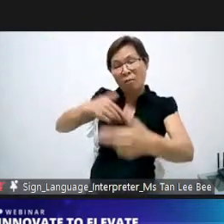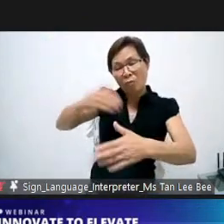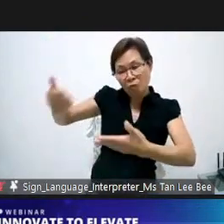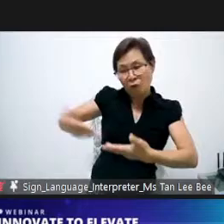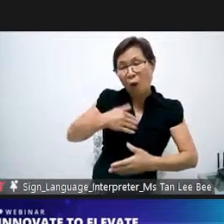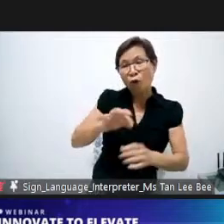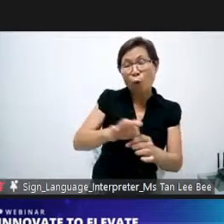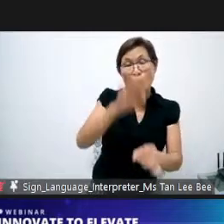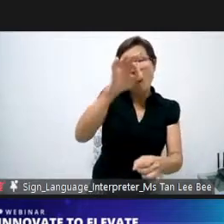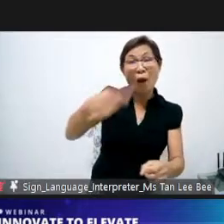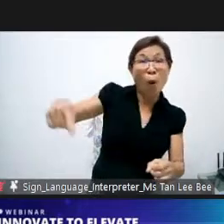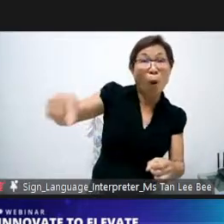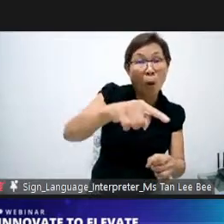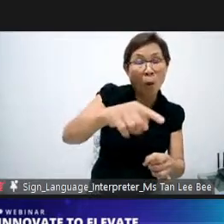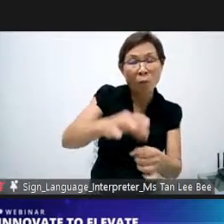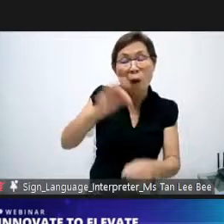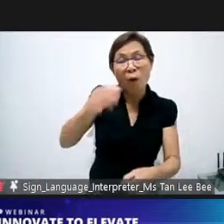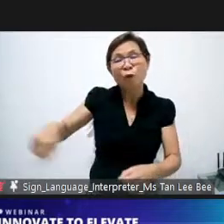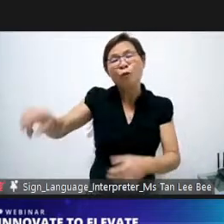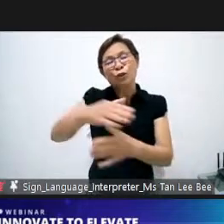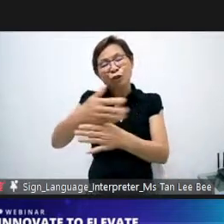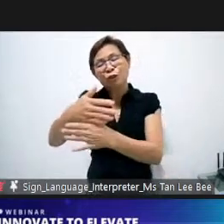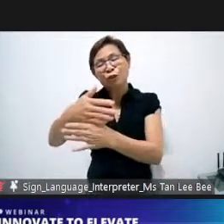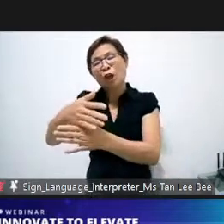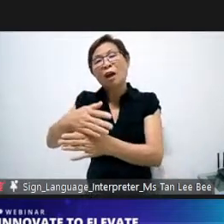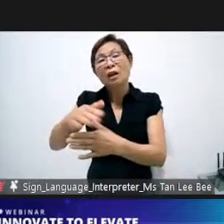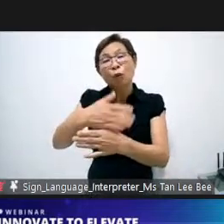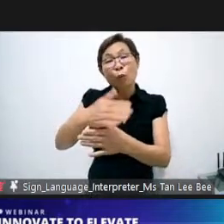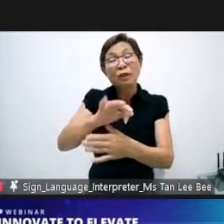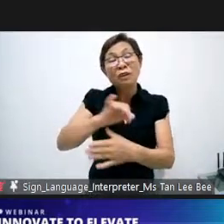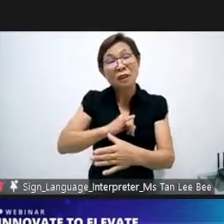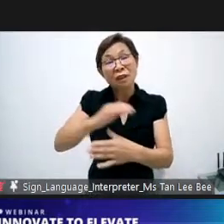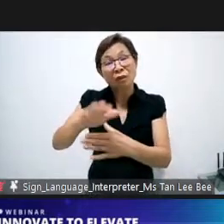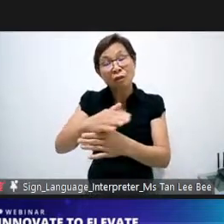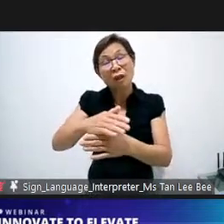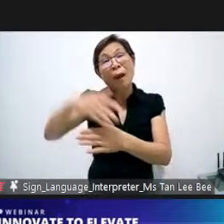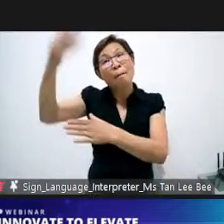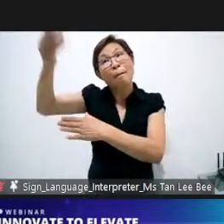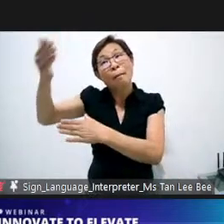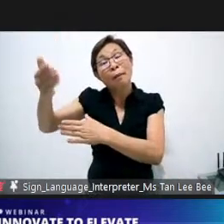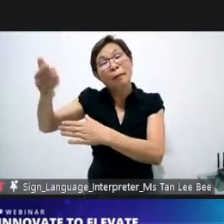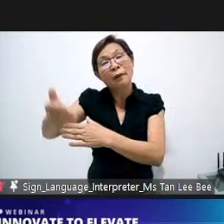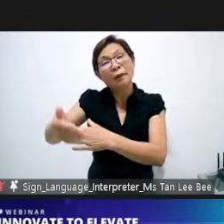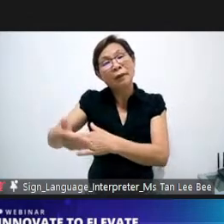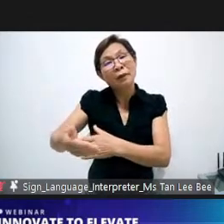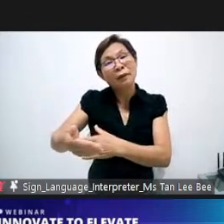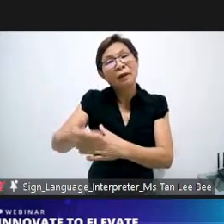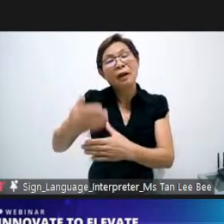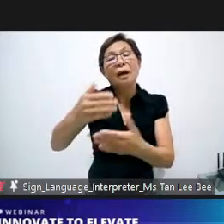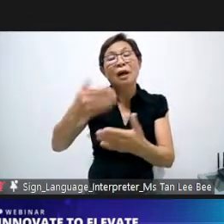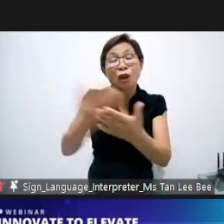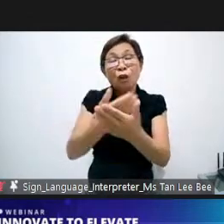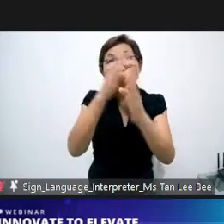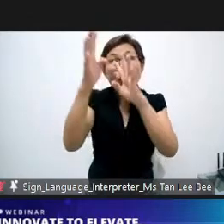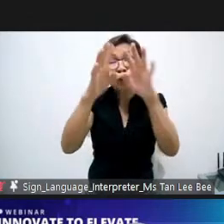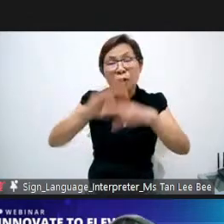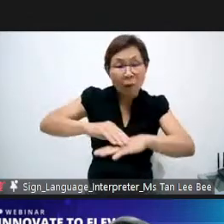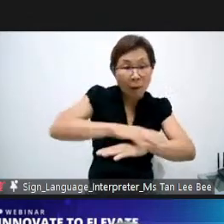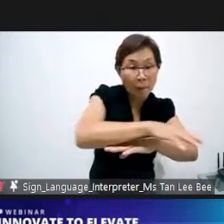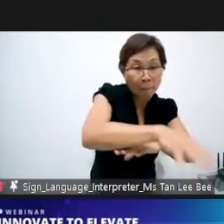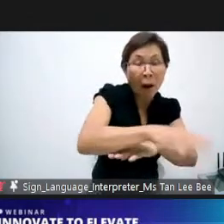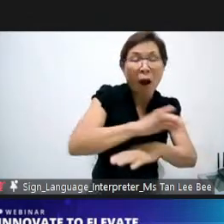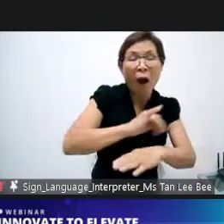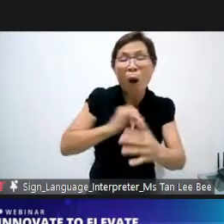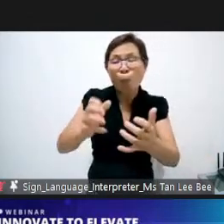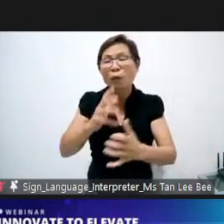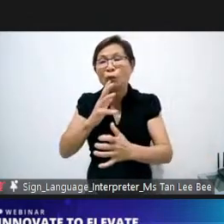inspire you, please do share the one that I've presented about innovation impact. And again, I want to say that